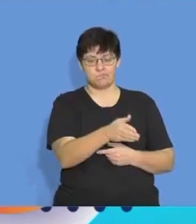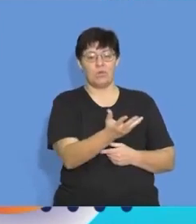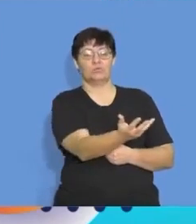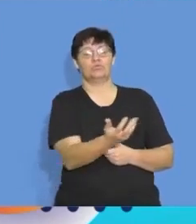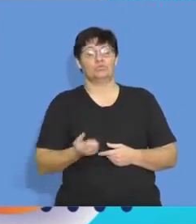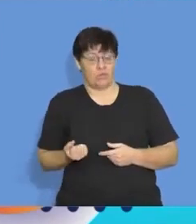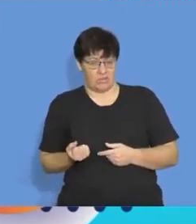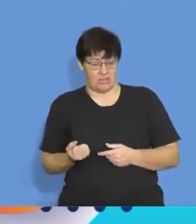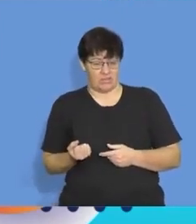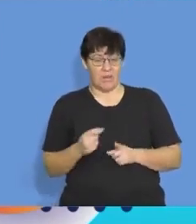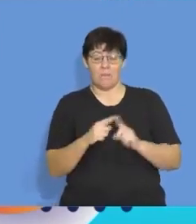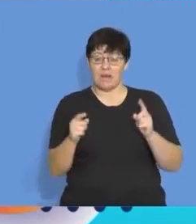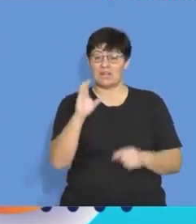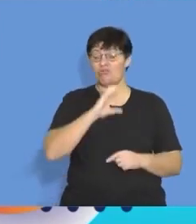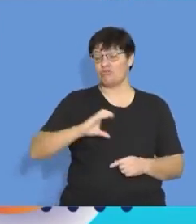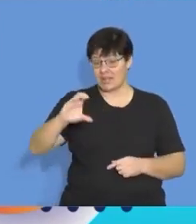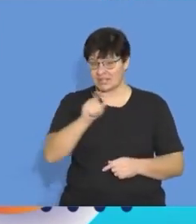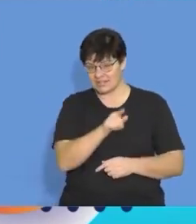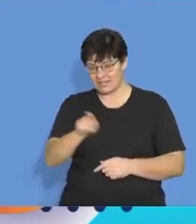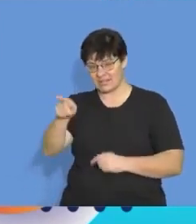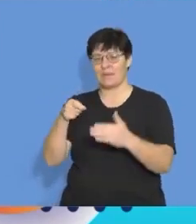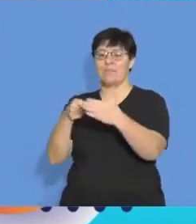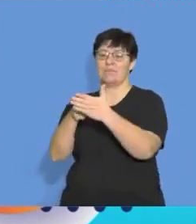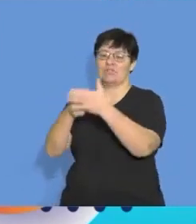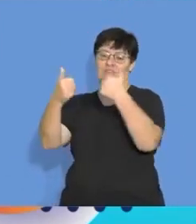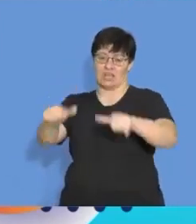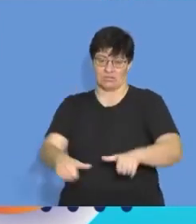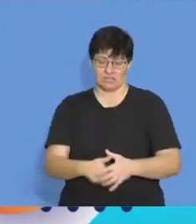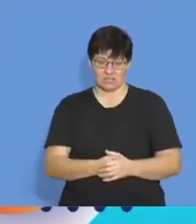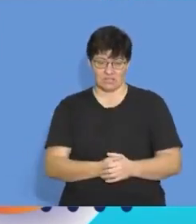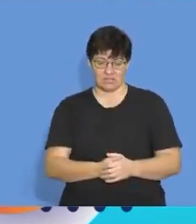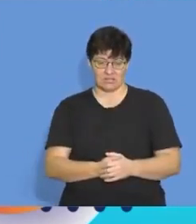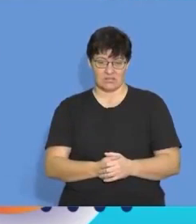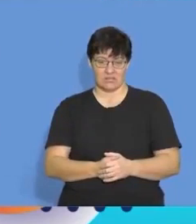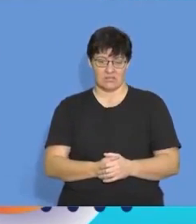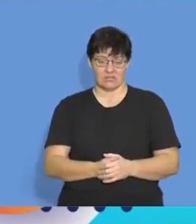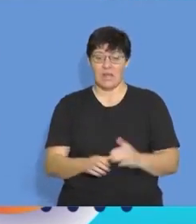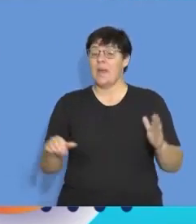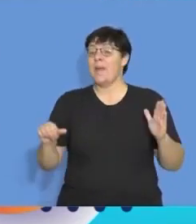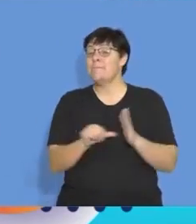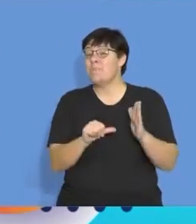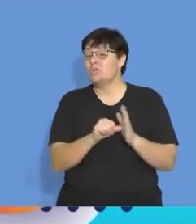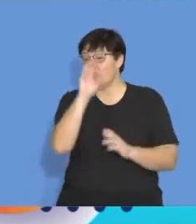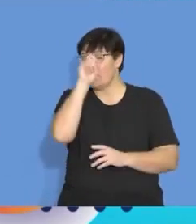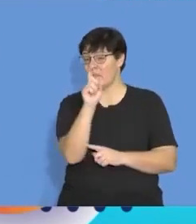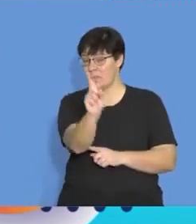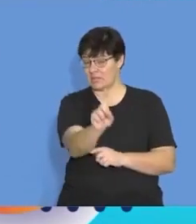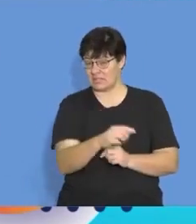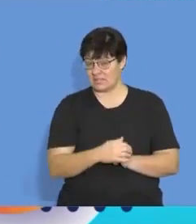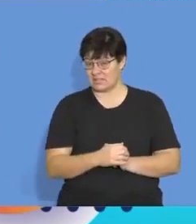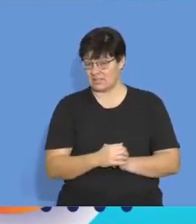but the credit will go to your purchases account. So, what is important to remember here is